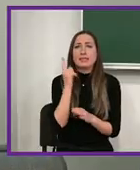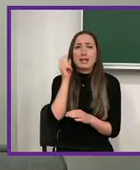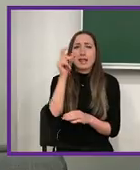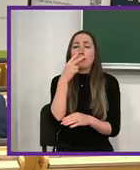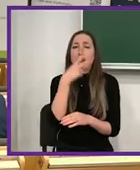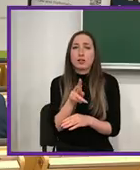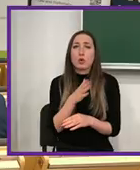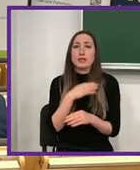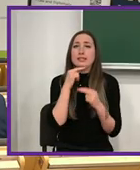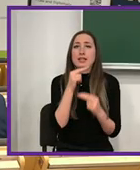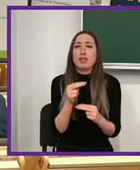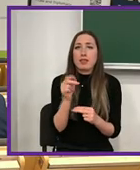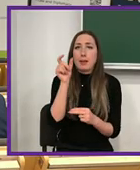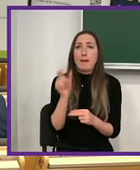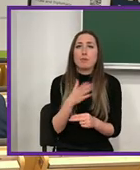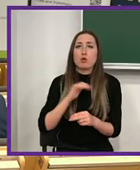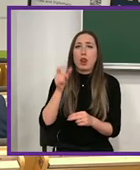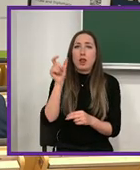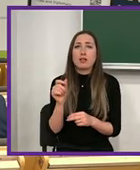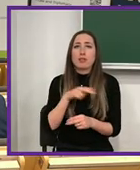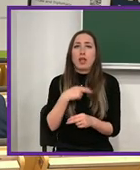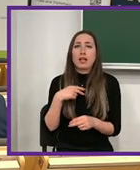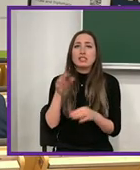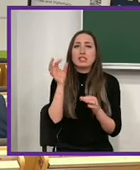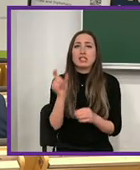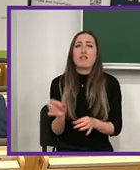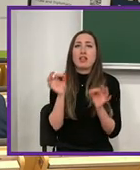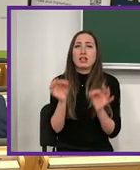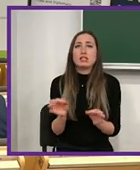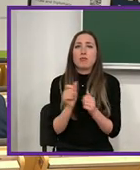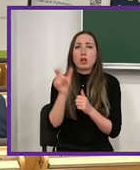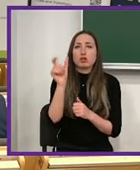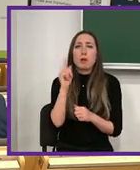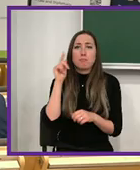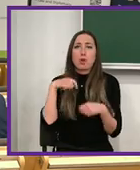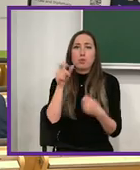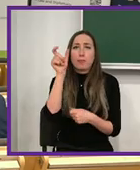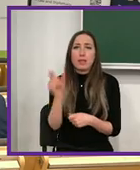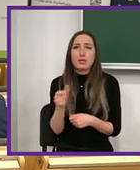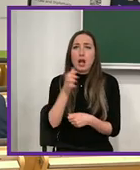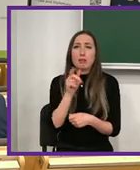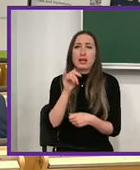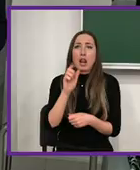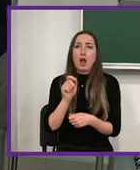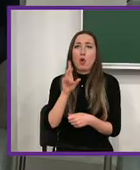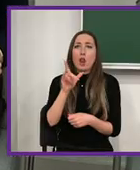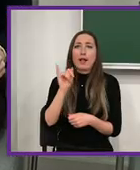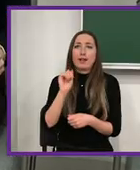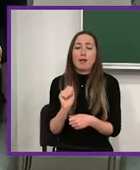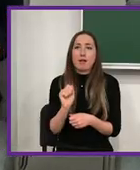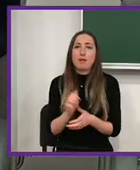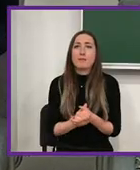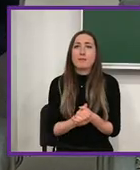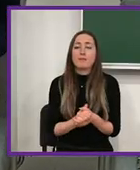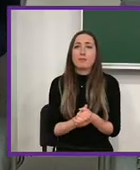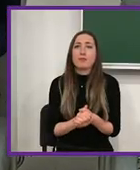Berg, and also very honorable colleagues, the chief advisor of Danish Institute for Human